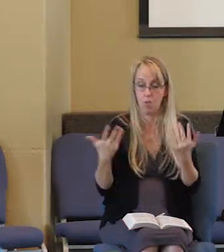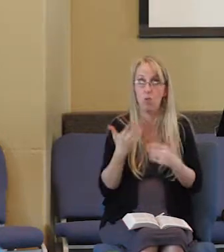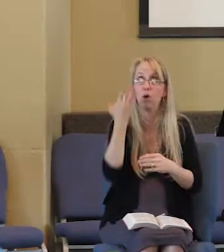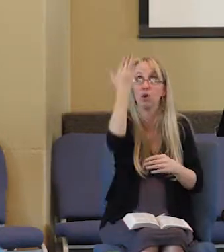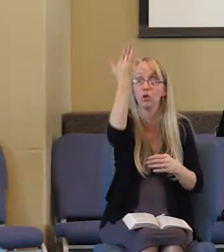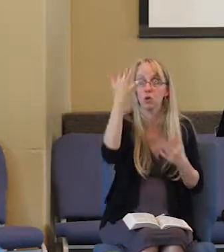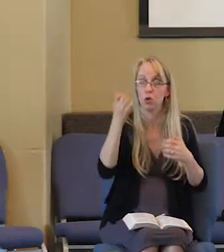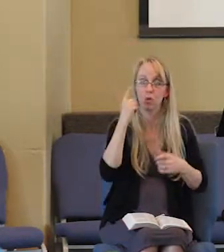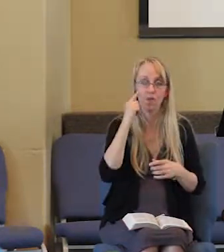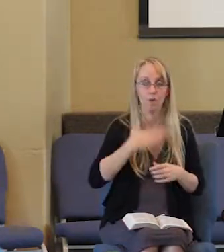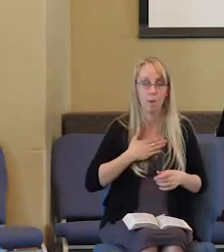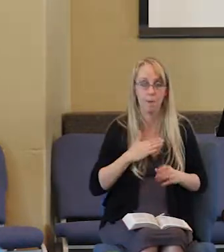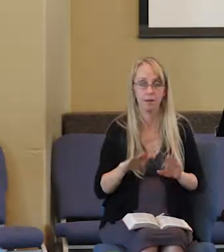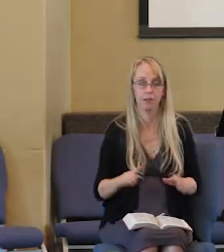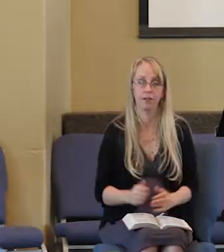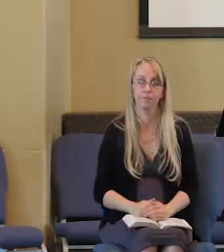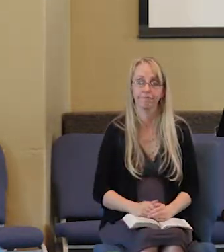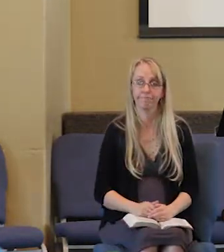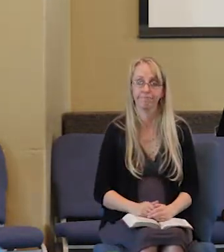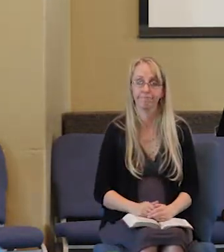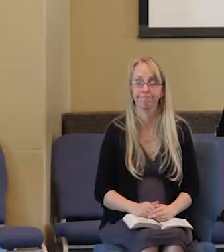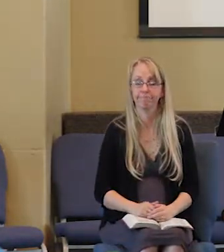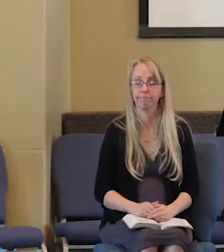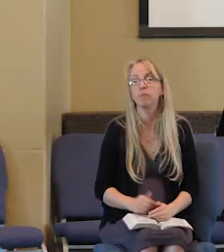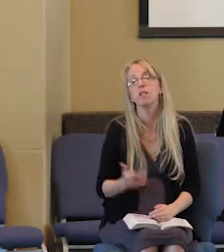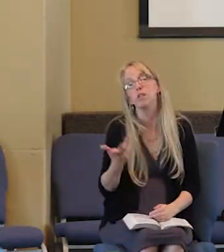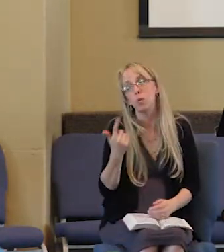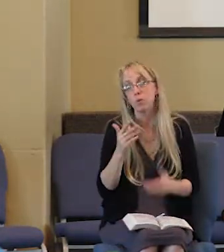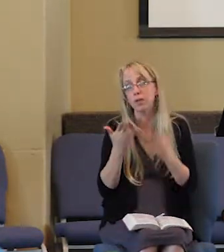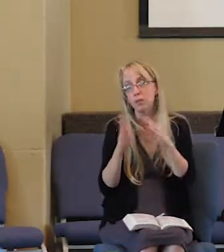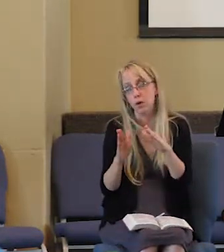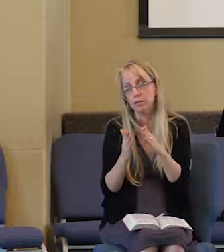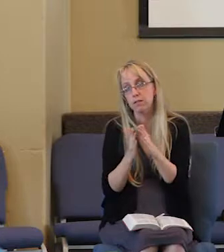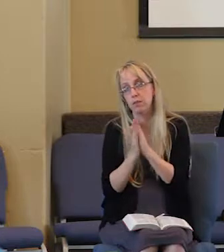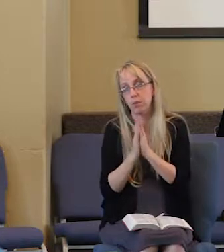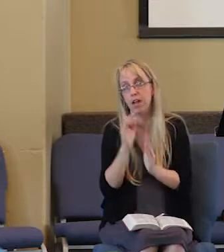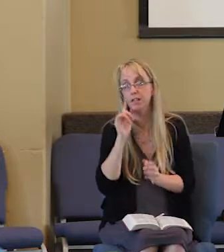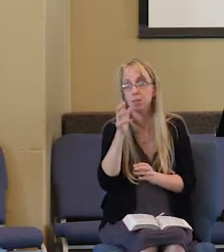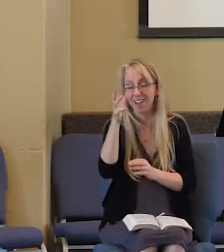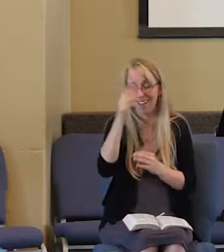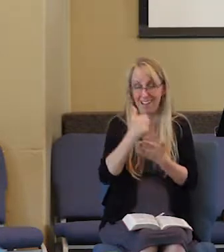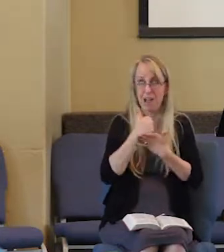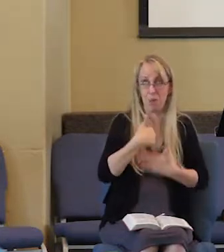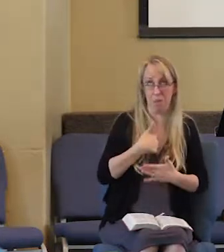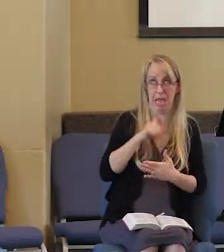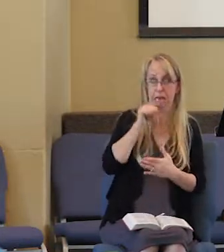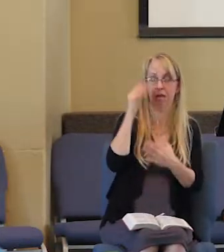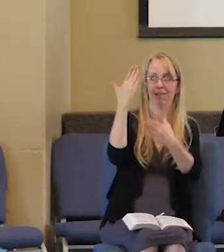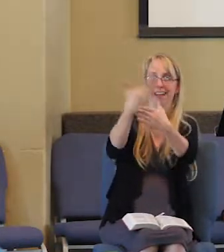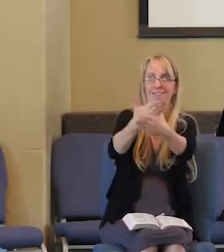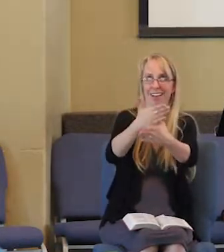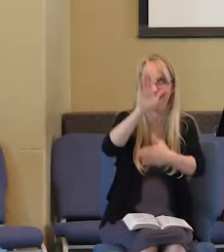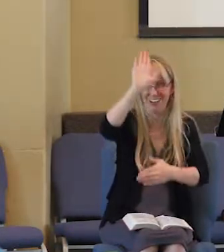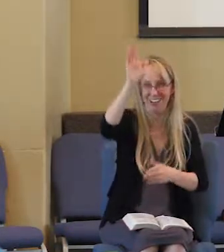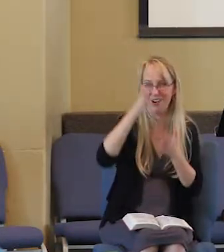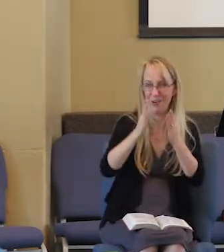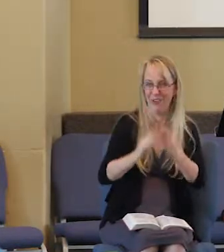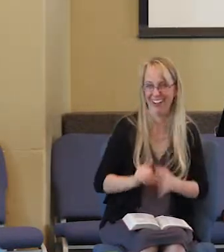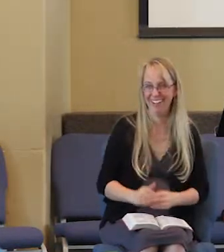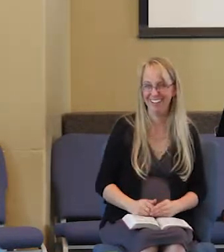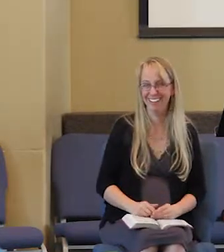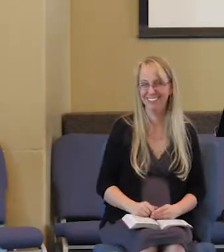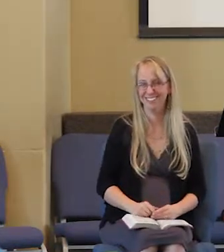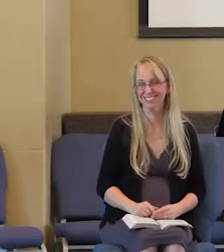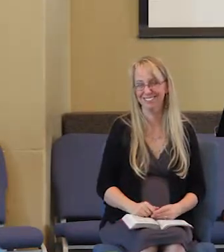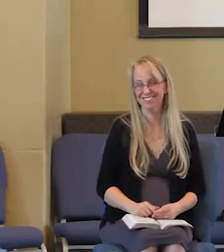want what you want for my child. And then we have some ways to pray as parents. God, help me not to interfere in your way.